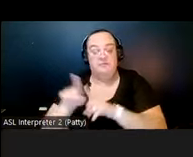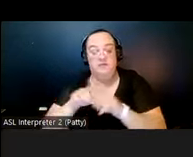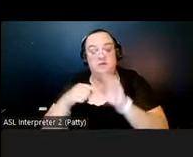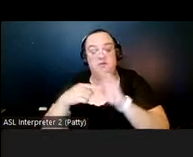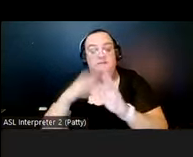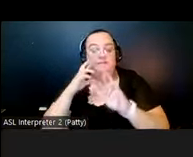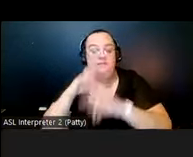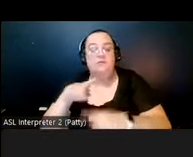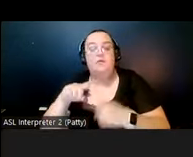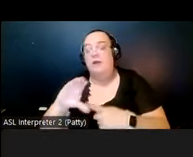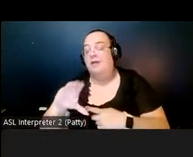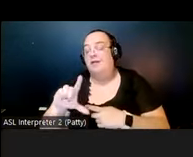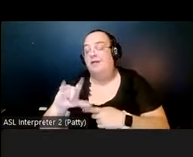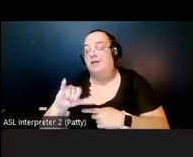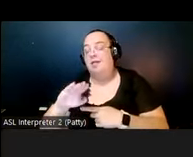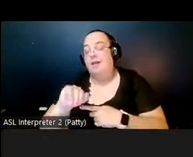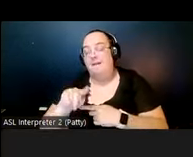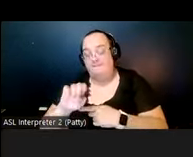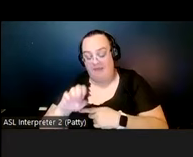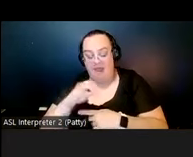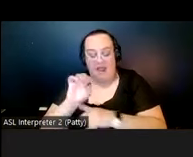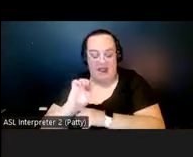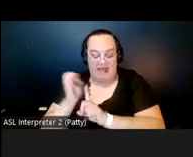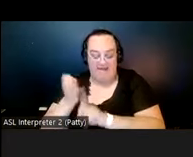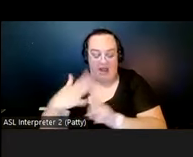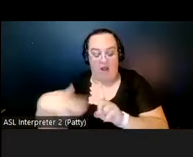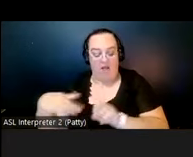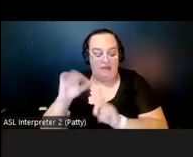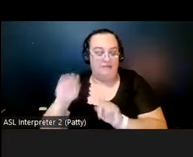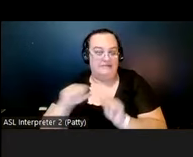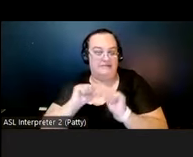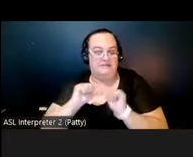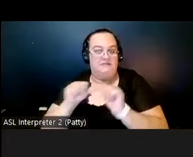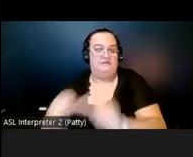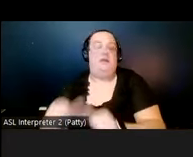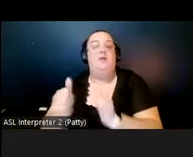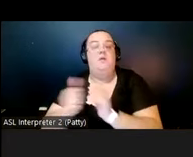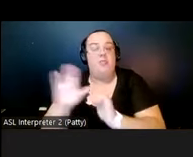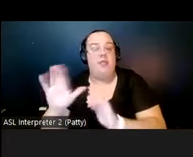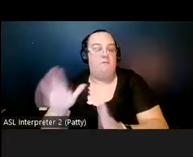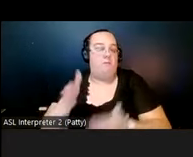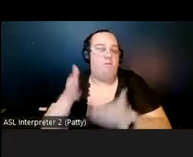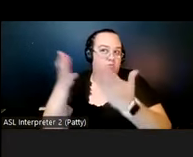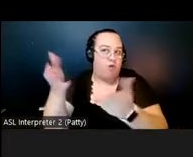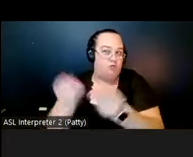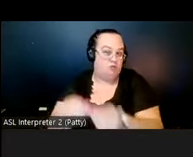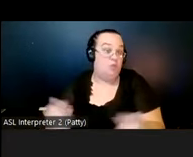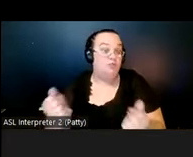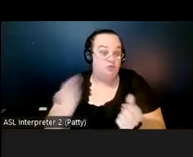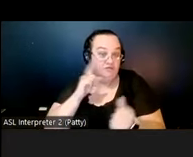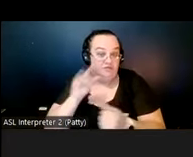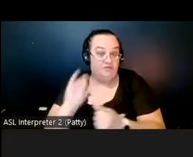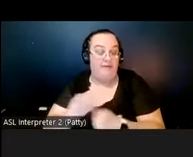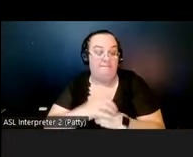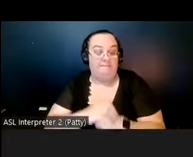climate resiliency and environmental sustainability in their proposed solutions.